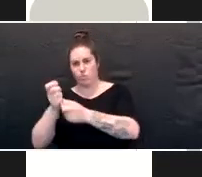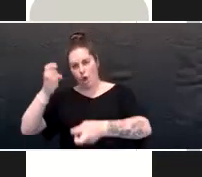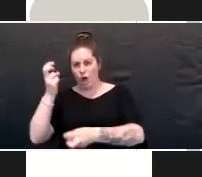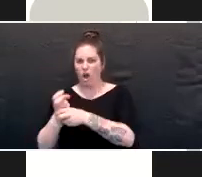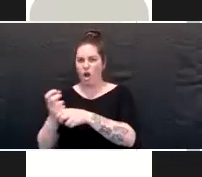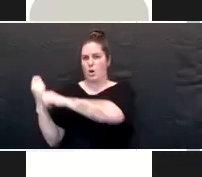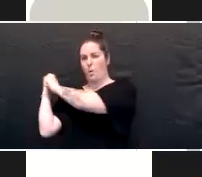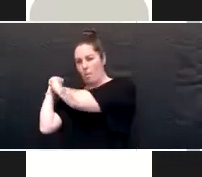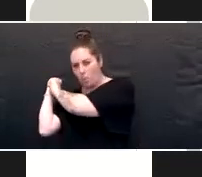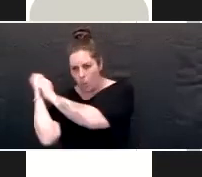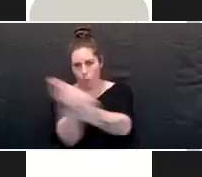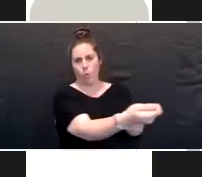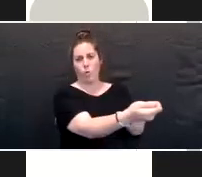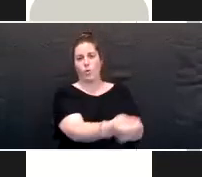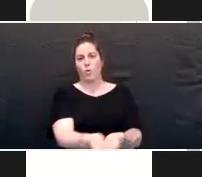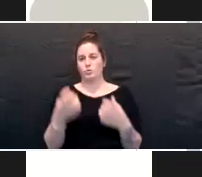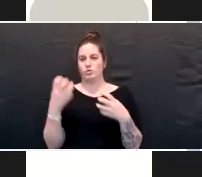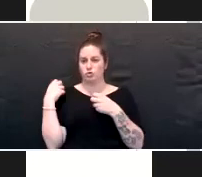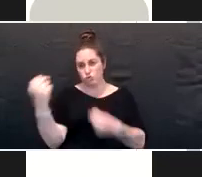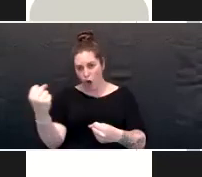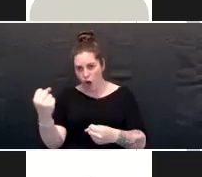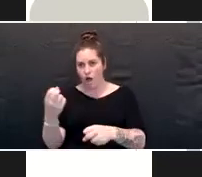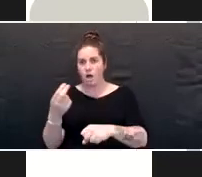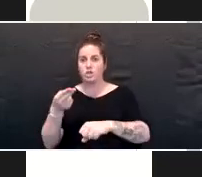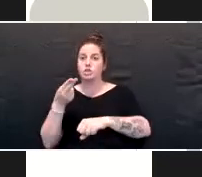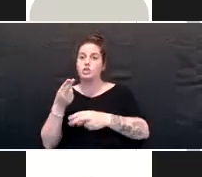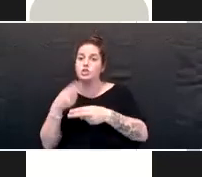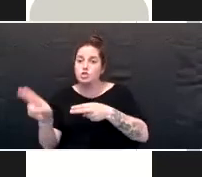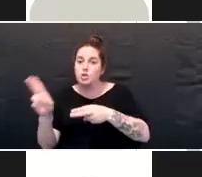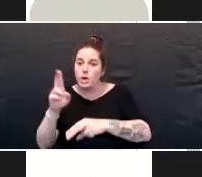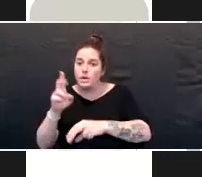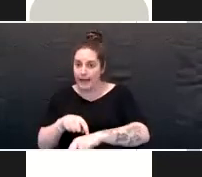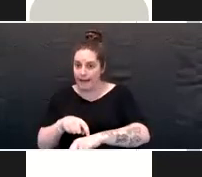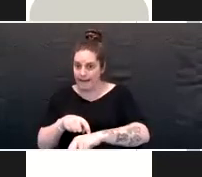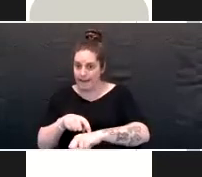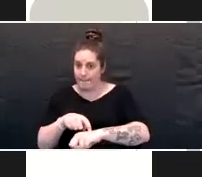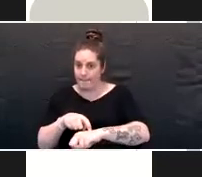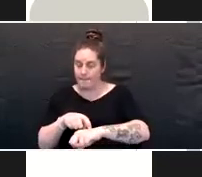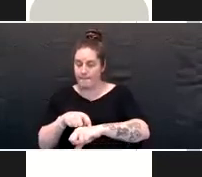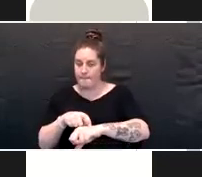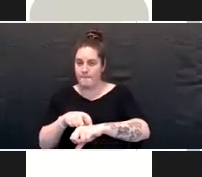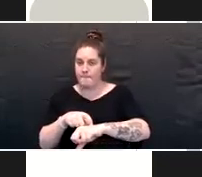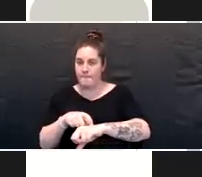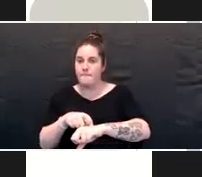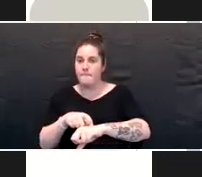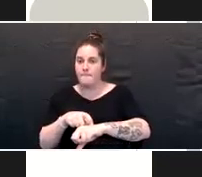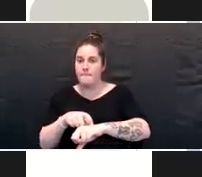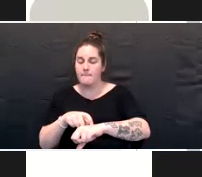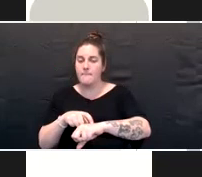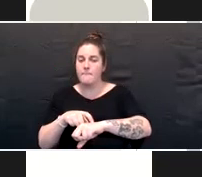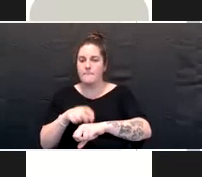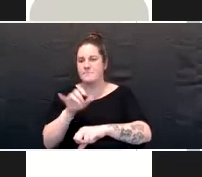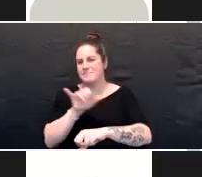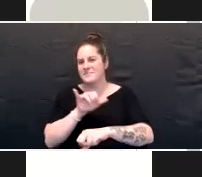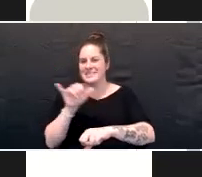You hit it hard for a short time period so that it makes a really like almost like a